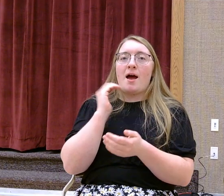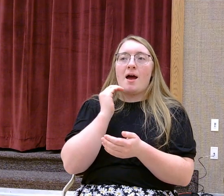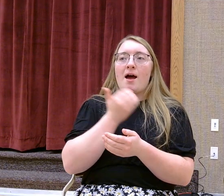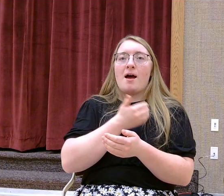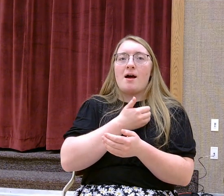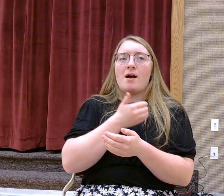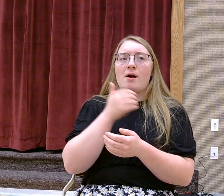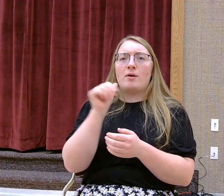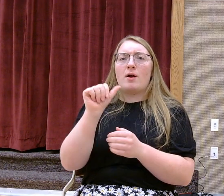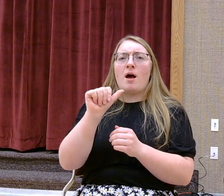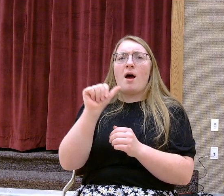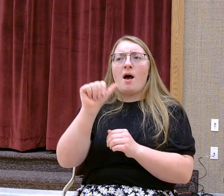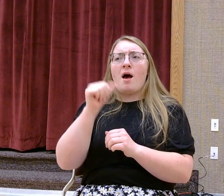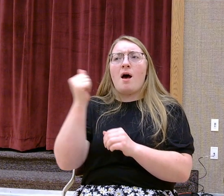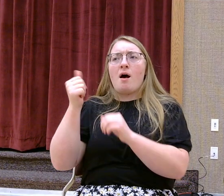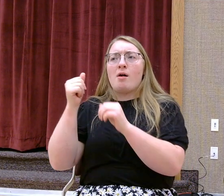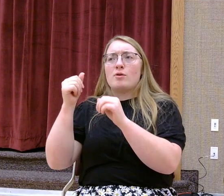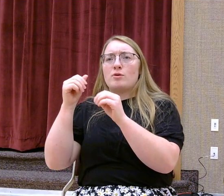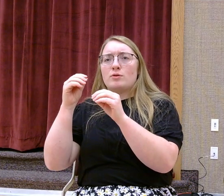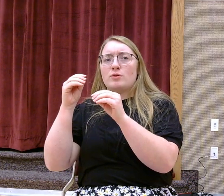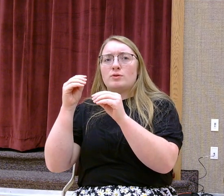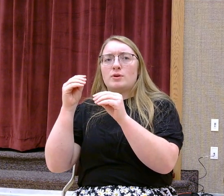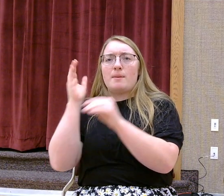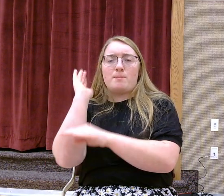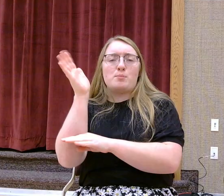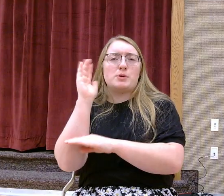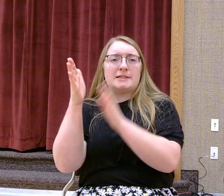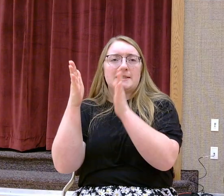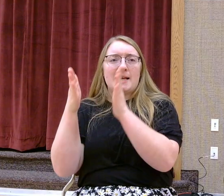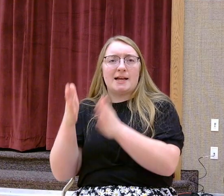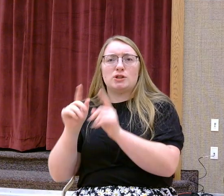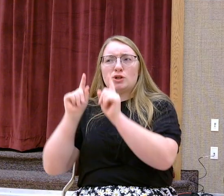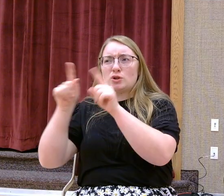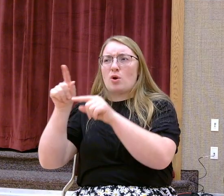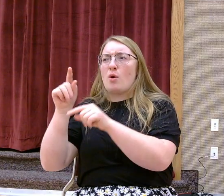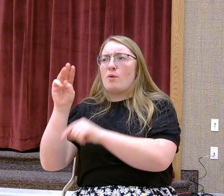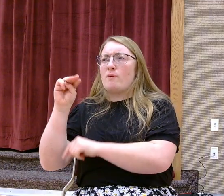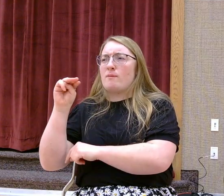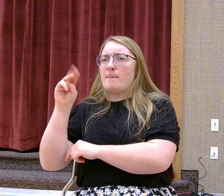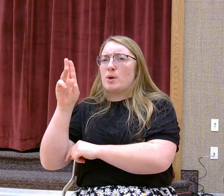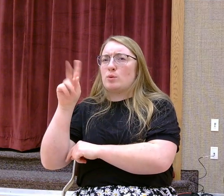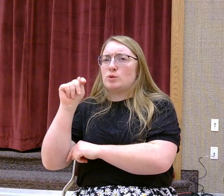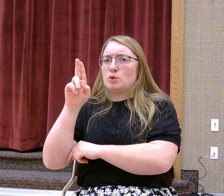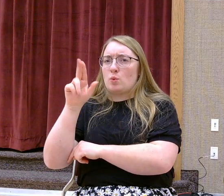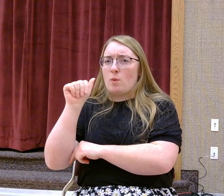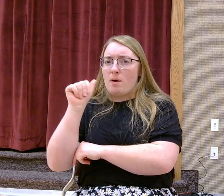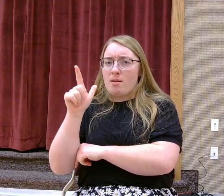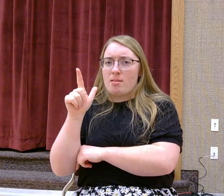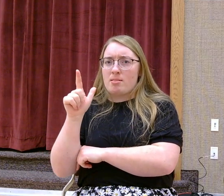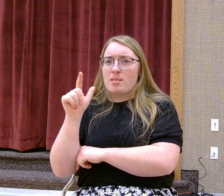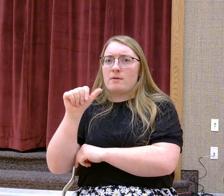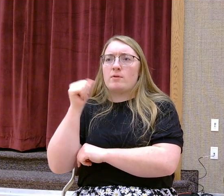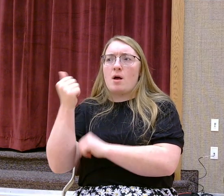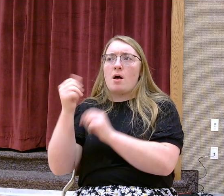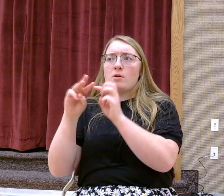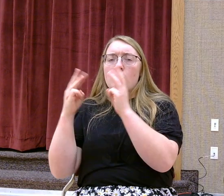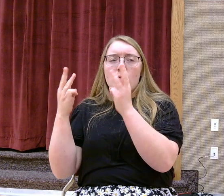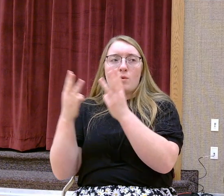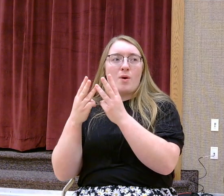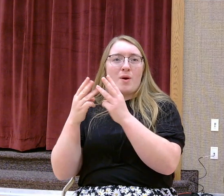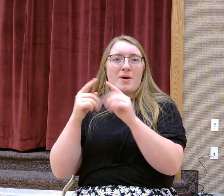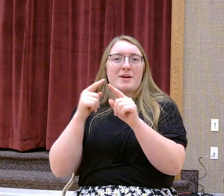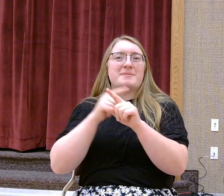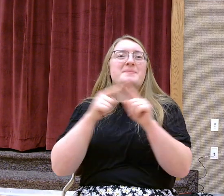to a mutual class at one of the wards. So, you know, I don't know, but I bet Nate, if you're looking for activities,